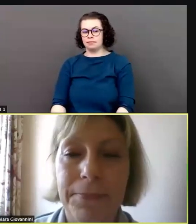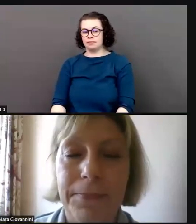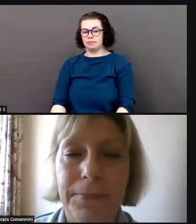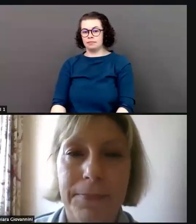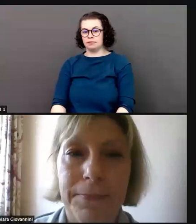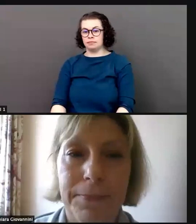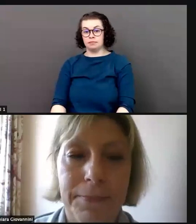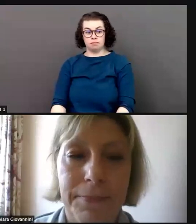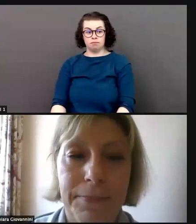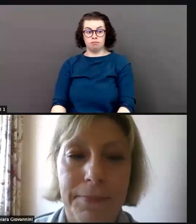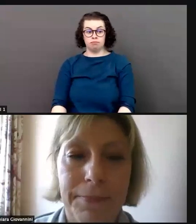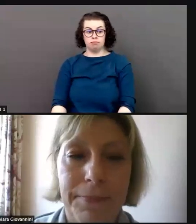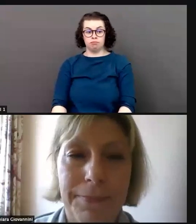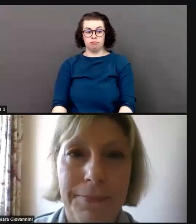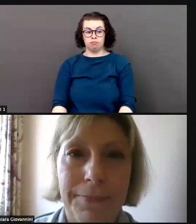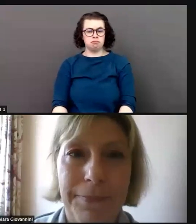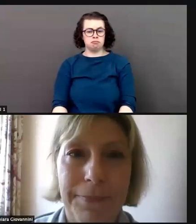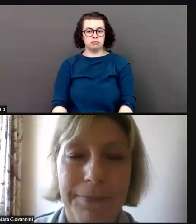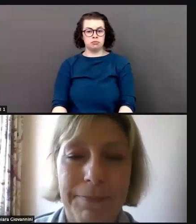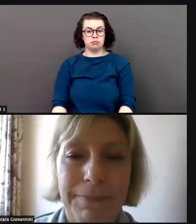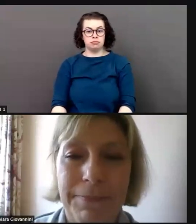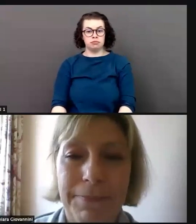Thank you very much, Chiara. Thank you very much for